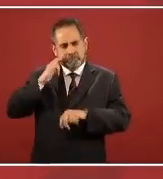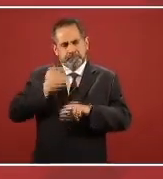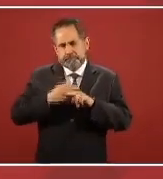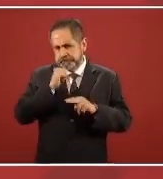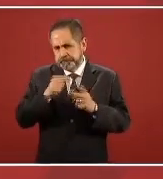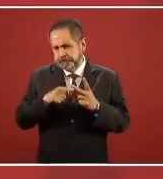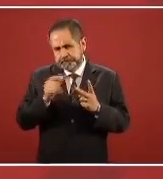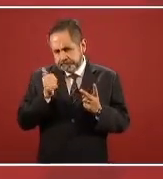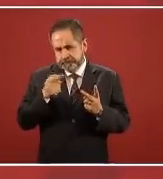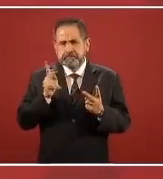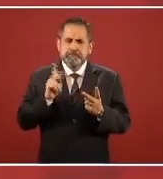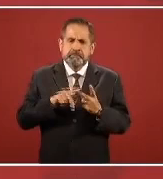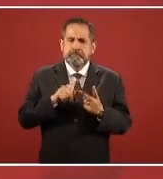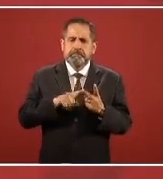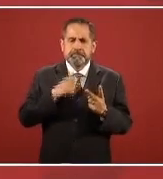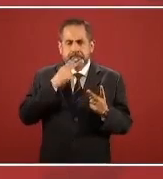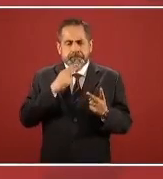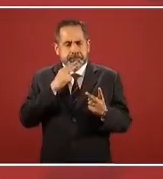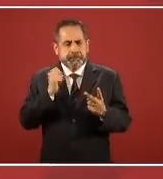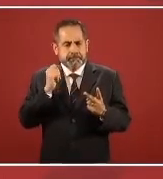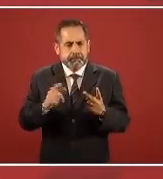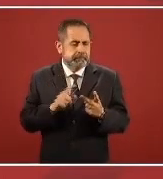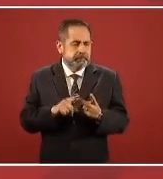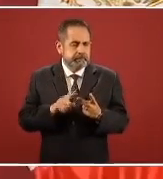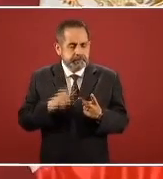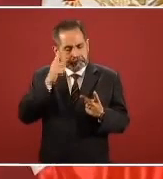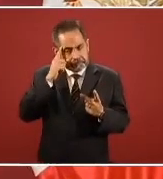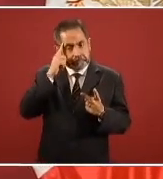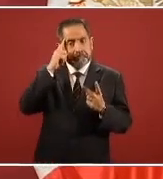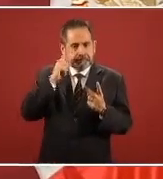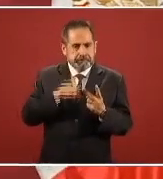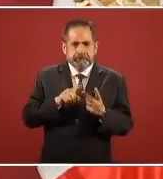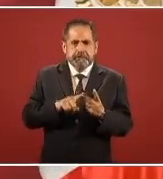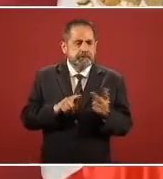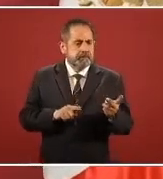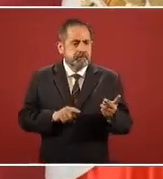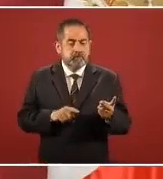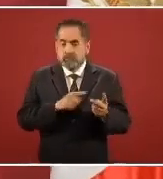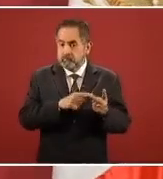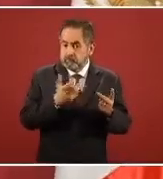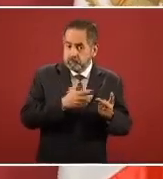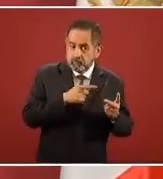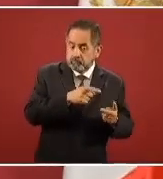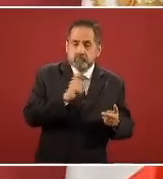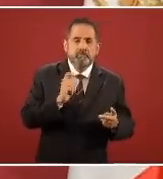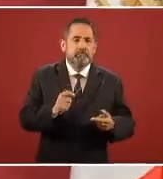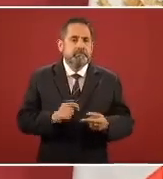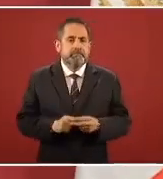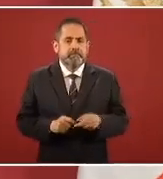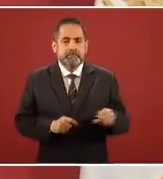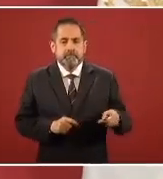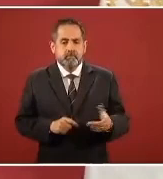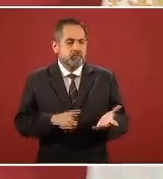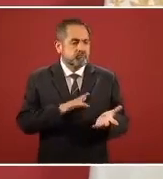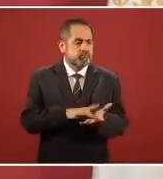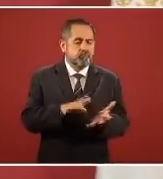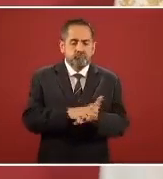is not its principal function. But should be taken into consideration. And they are doing